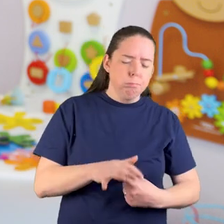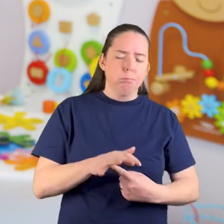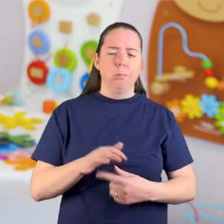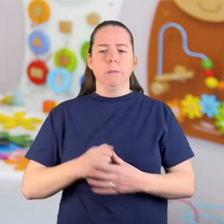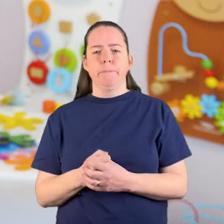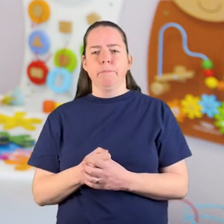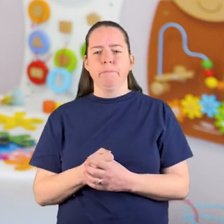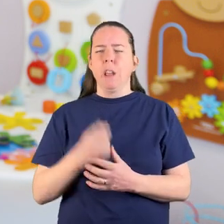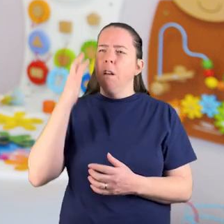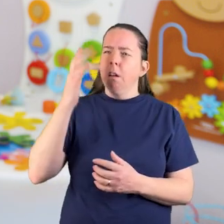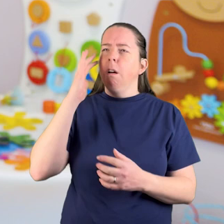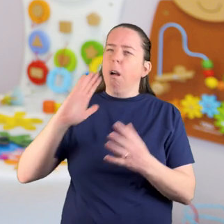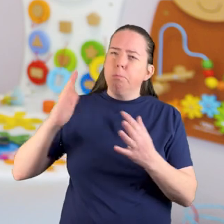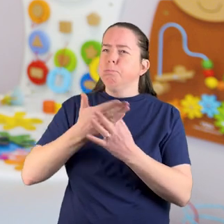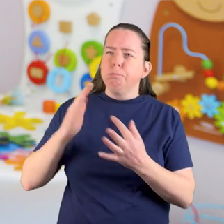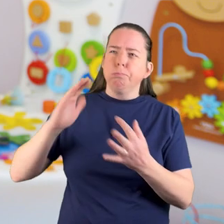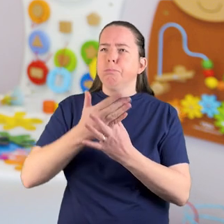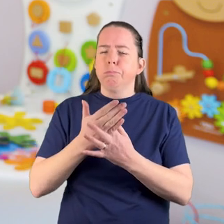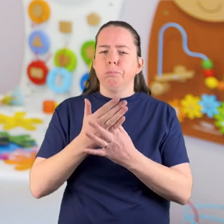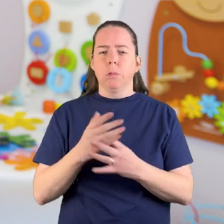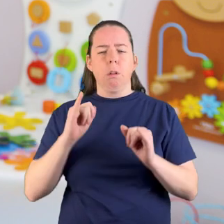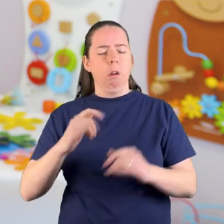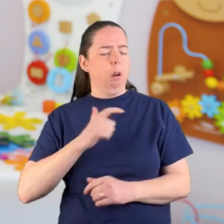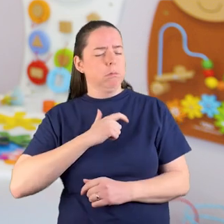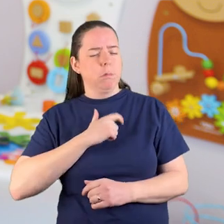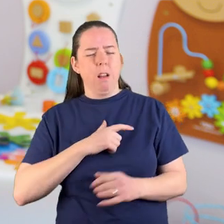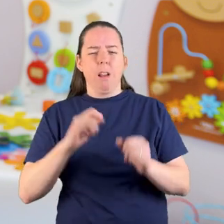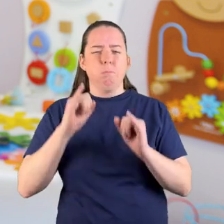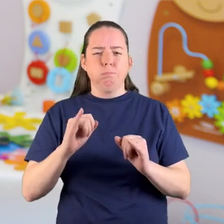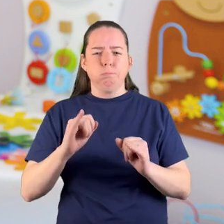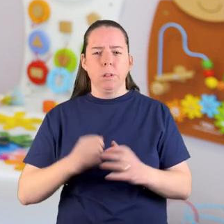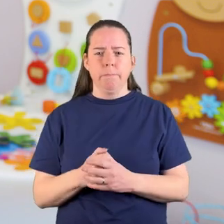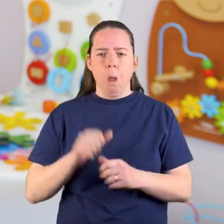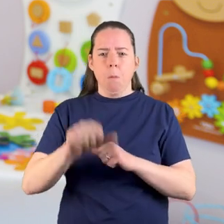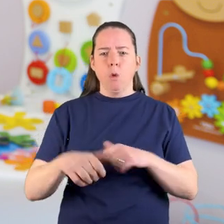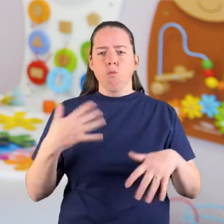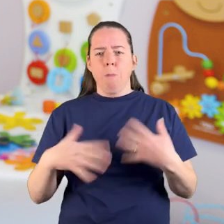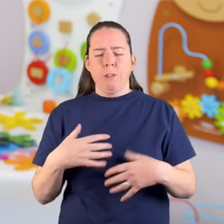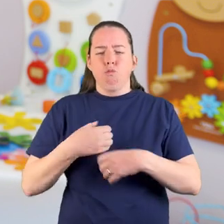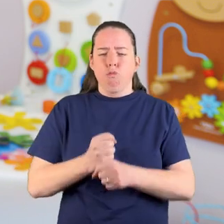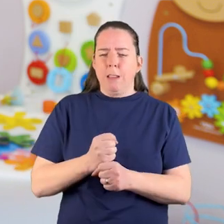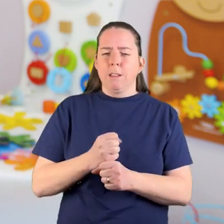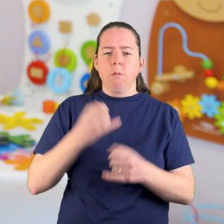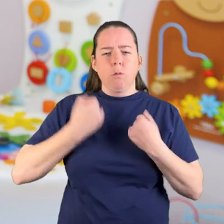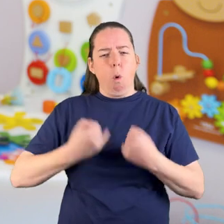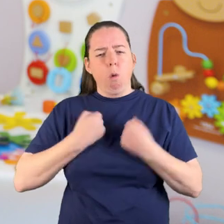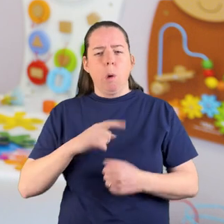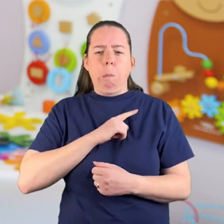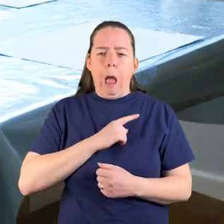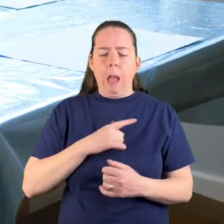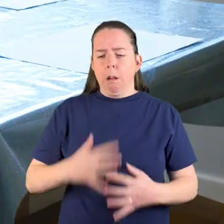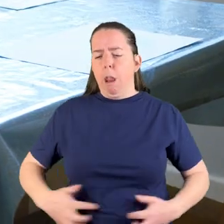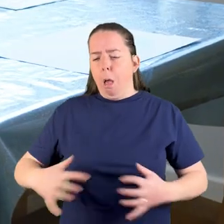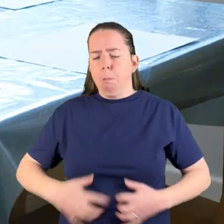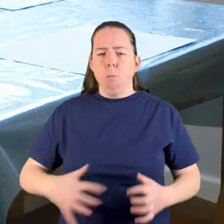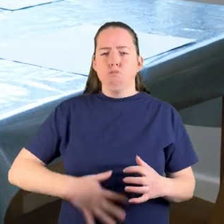depression, intrusive thoughts, severe anxiety, post-traumatic stress disorder from traumatic labour or pregnancy.